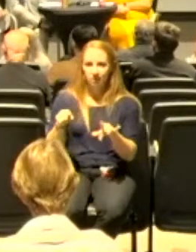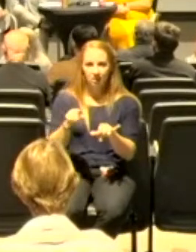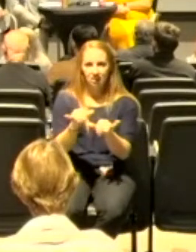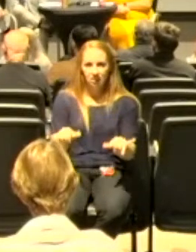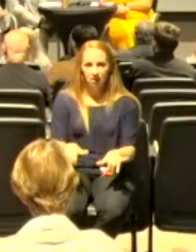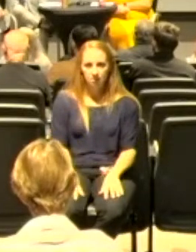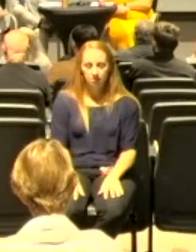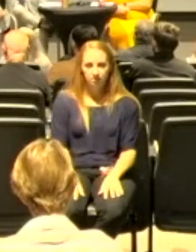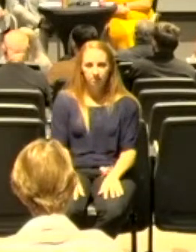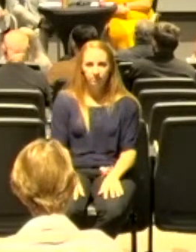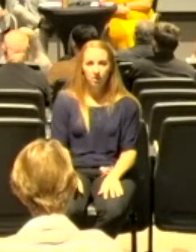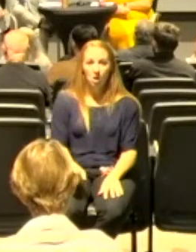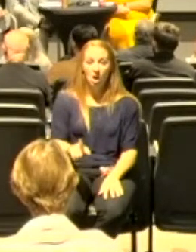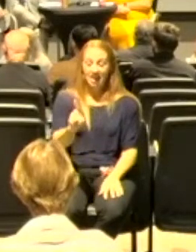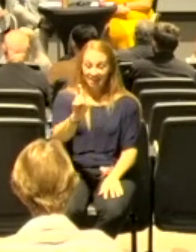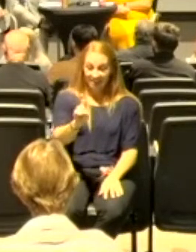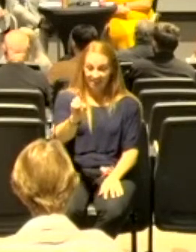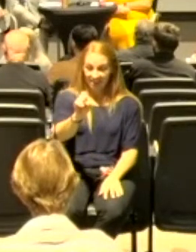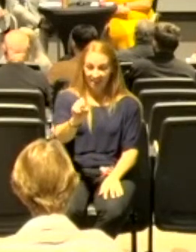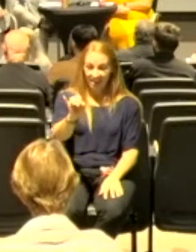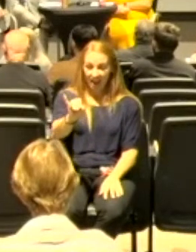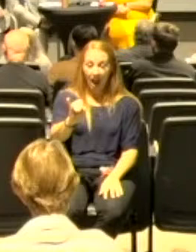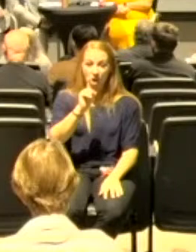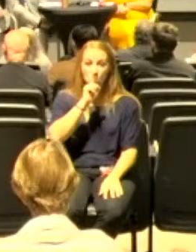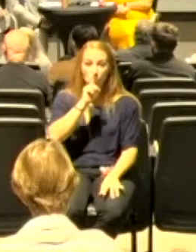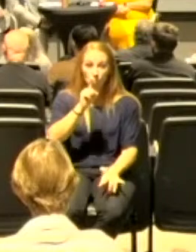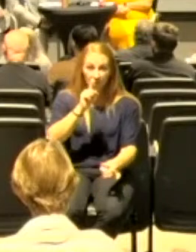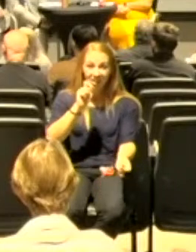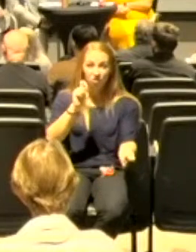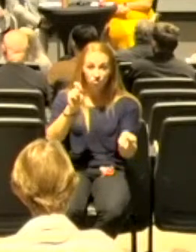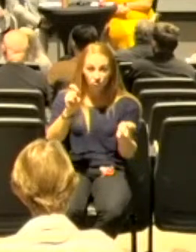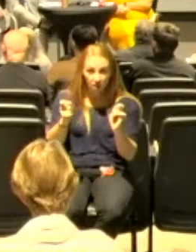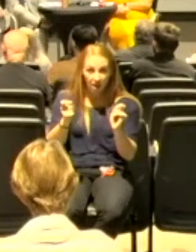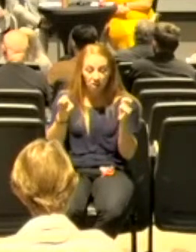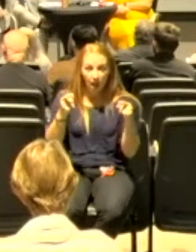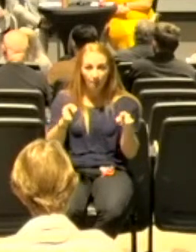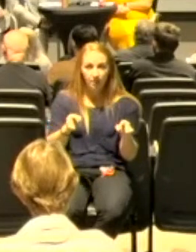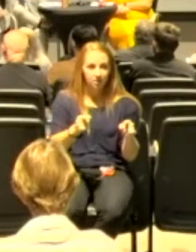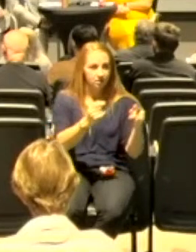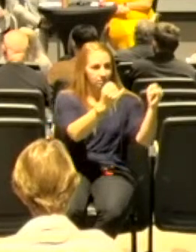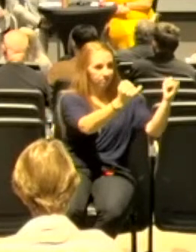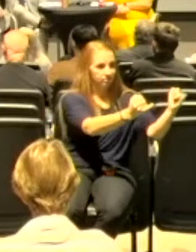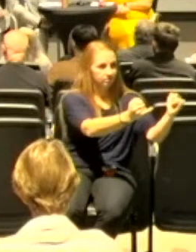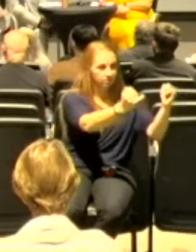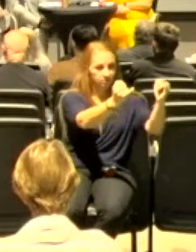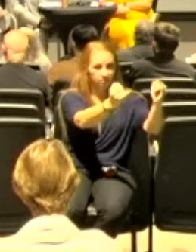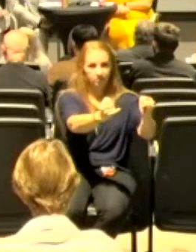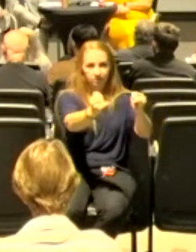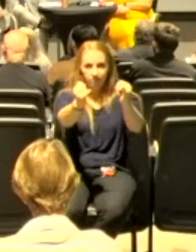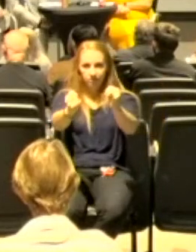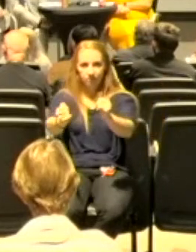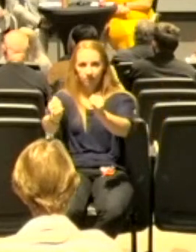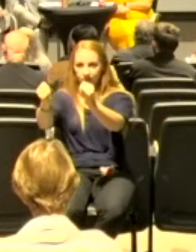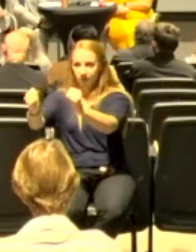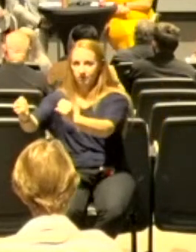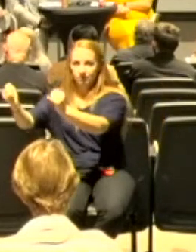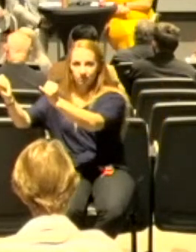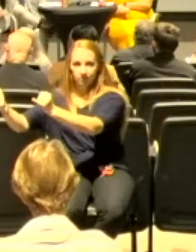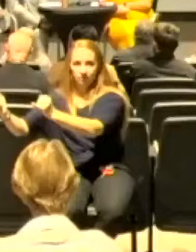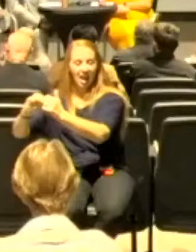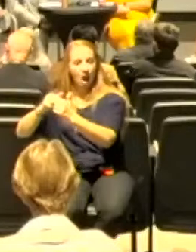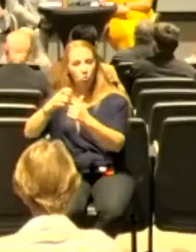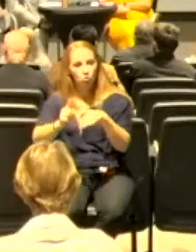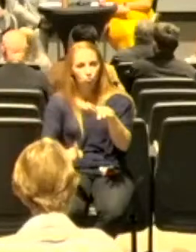Where the real DEI work happens, DEIJ work, is with each of us individually. It's how we show up in